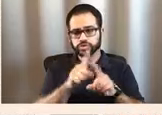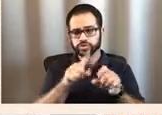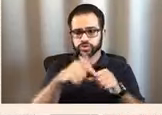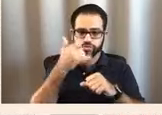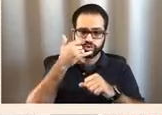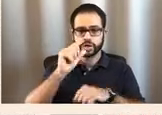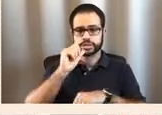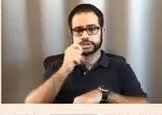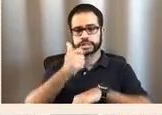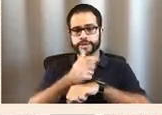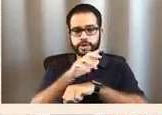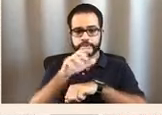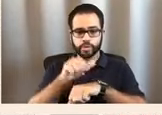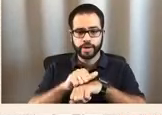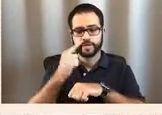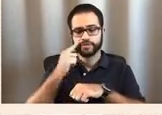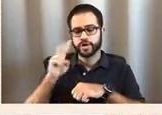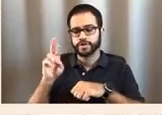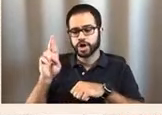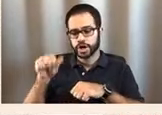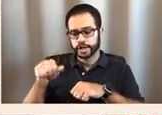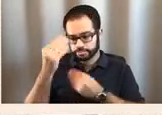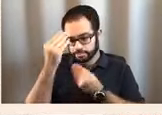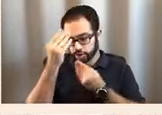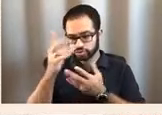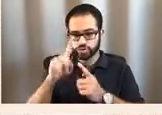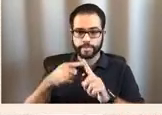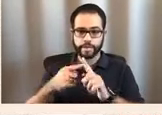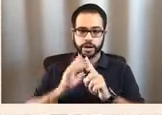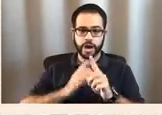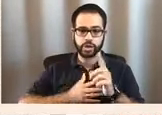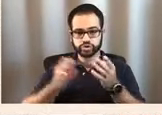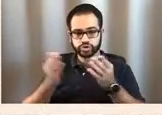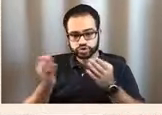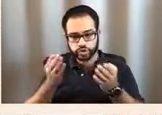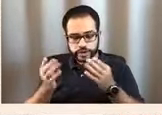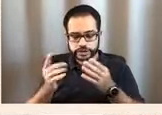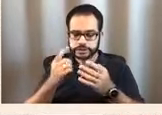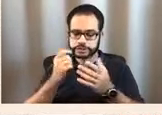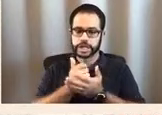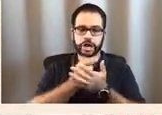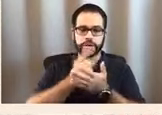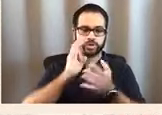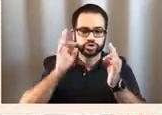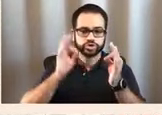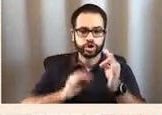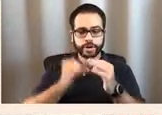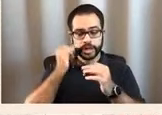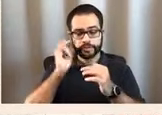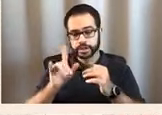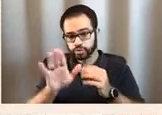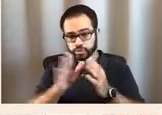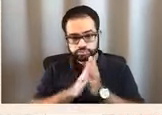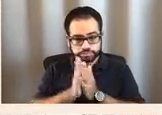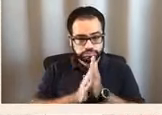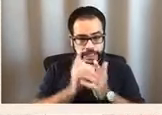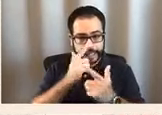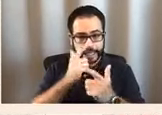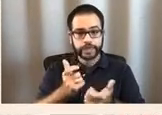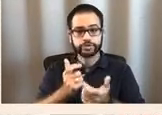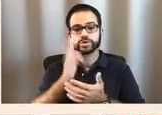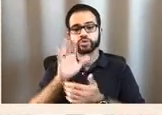that VR can let you know about the services and help you determine if it's what you're interested in and what you're eligible